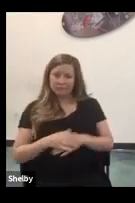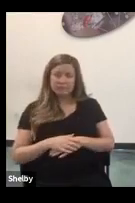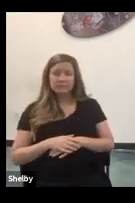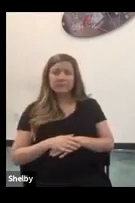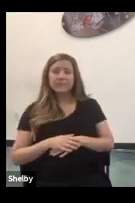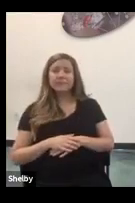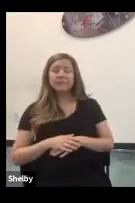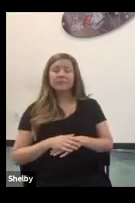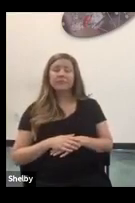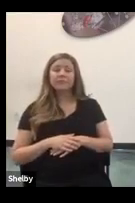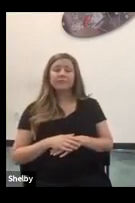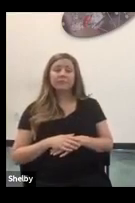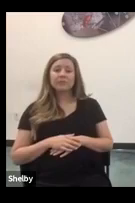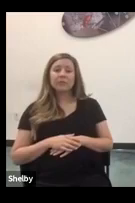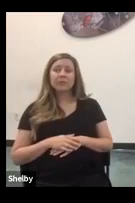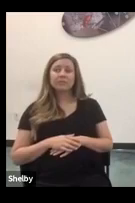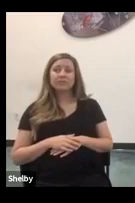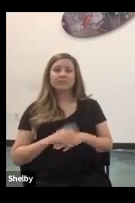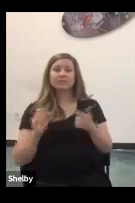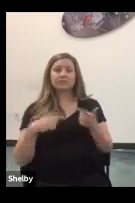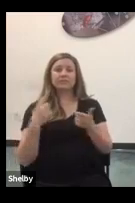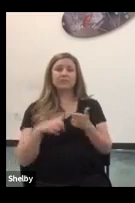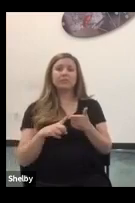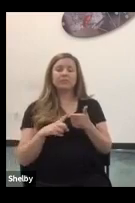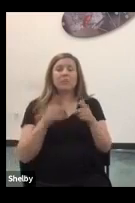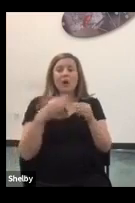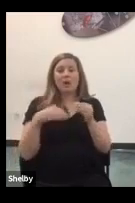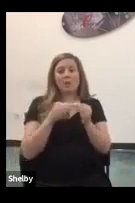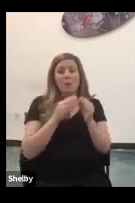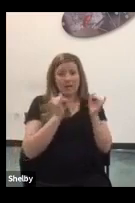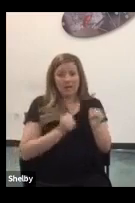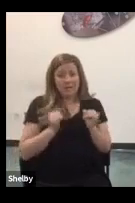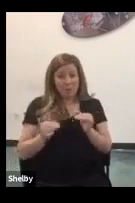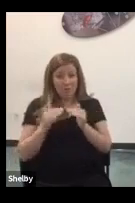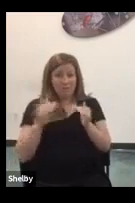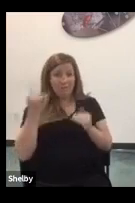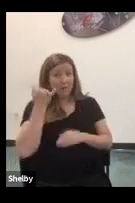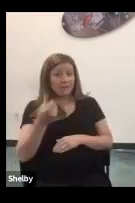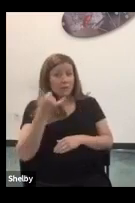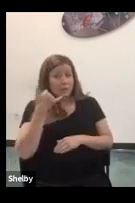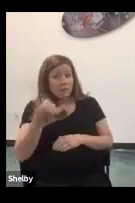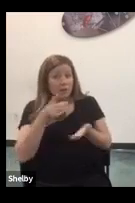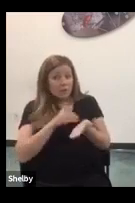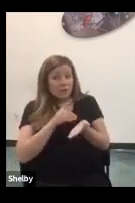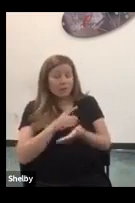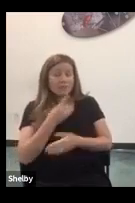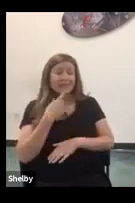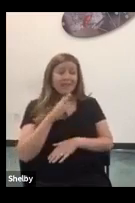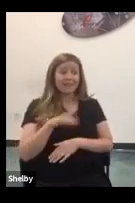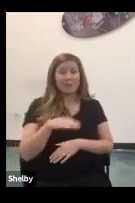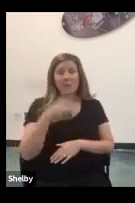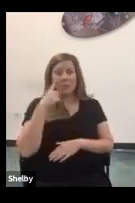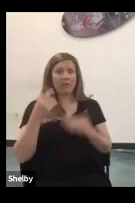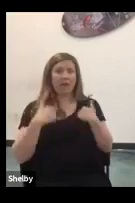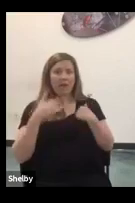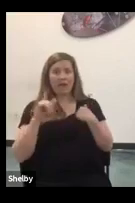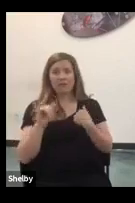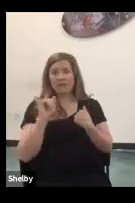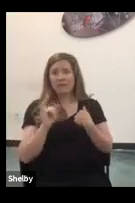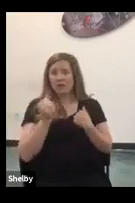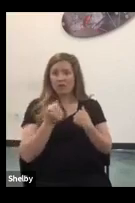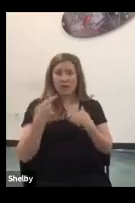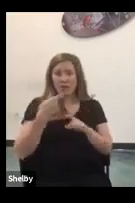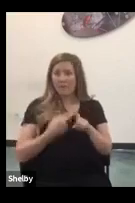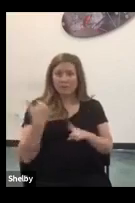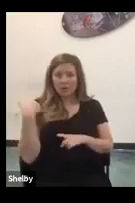leads into, on an individual level, if you call your doctor and say, I think I had this infection a couple of months